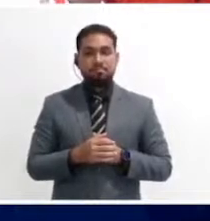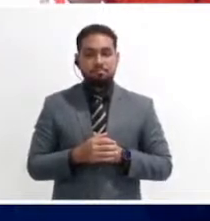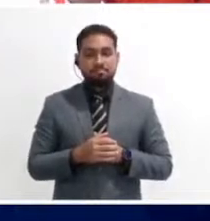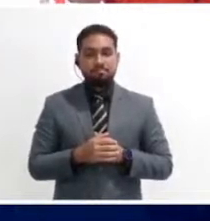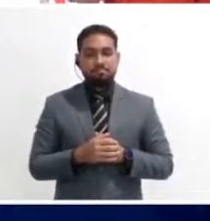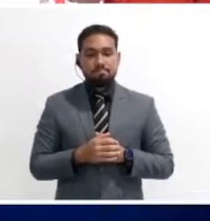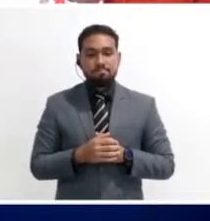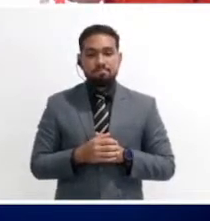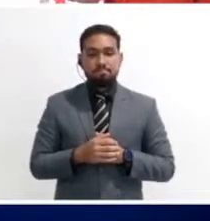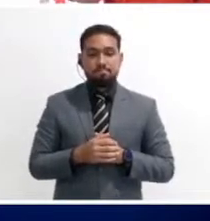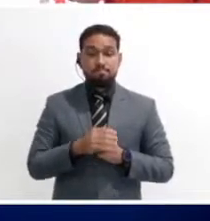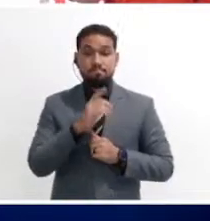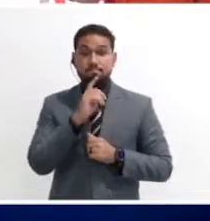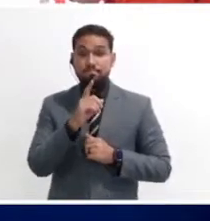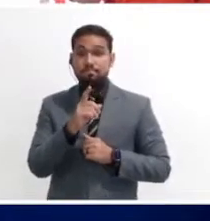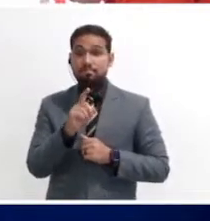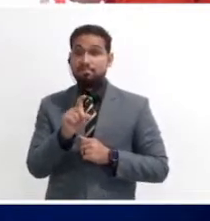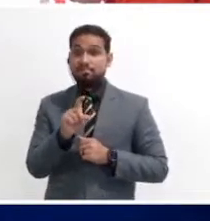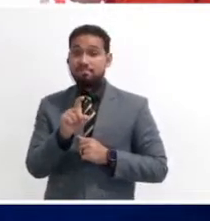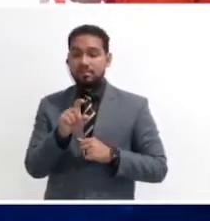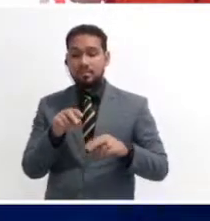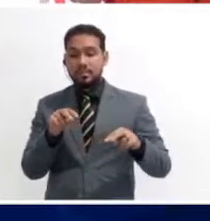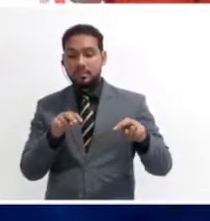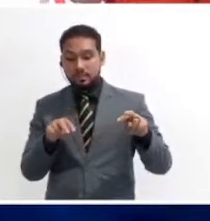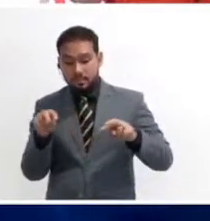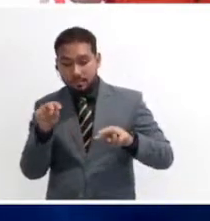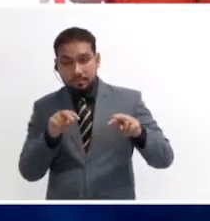the I/O is within the outline of the chip.